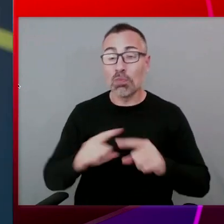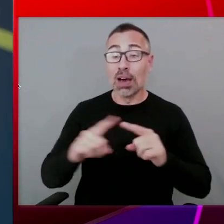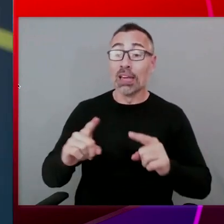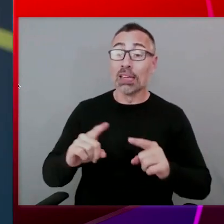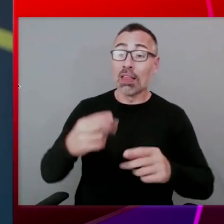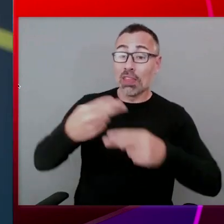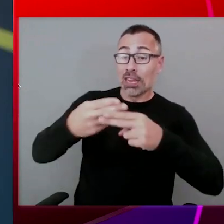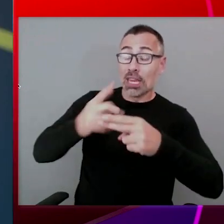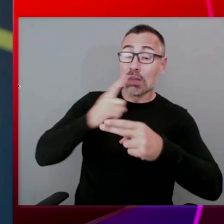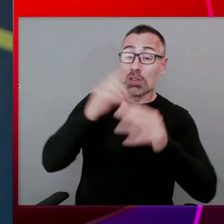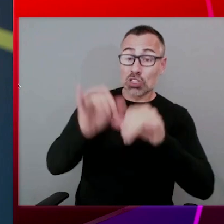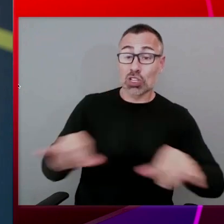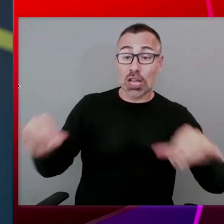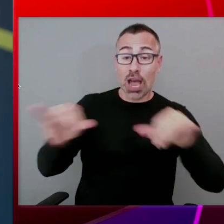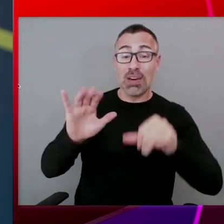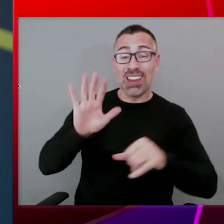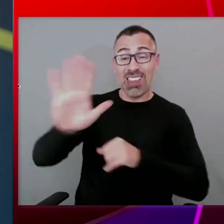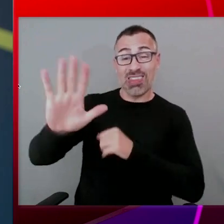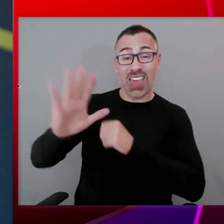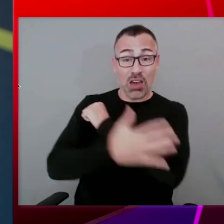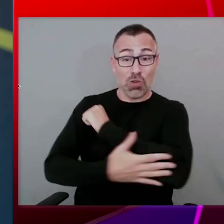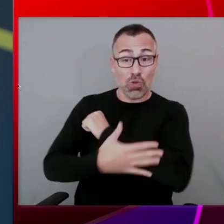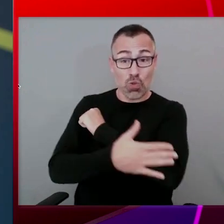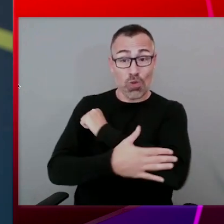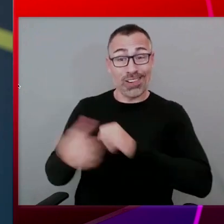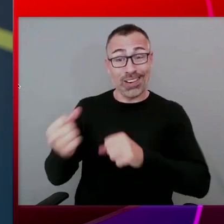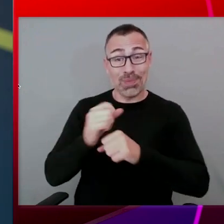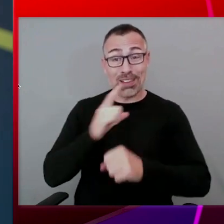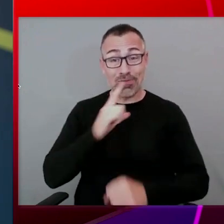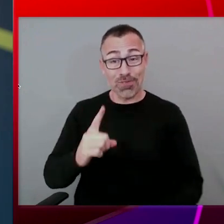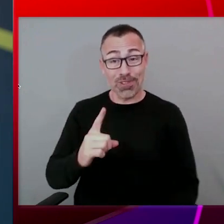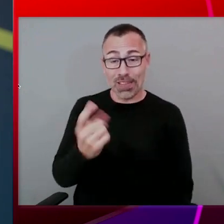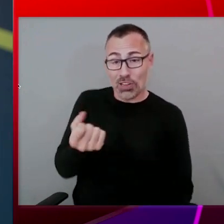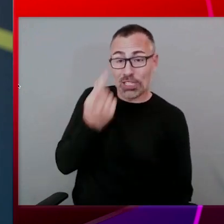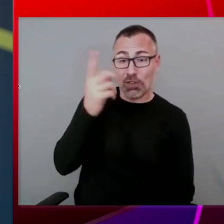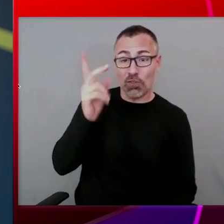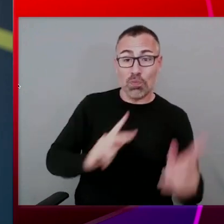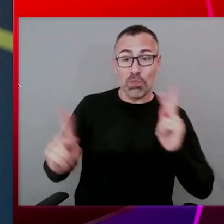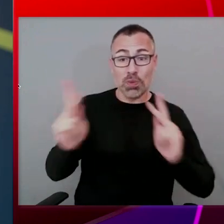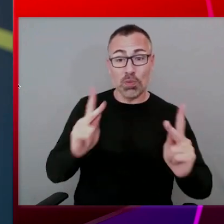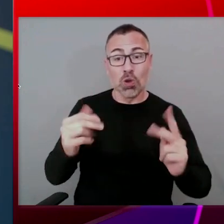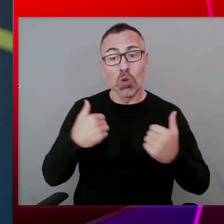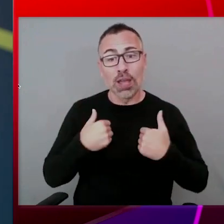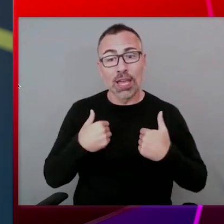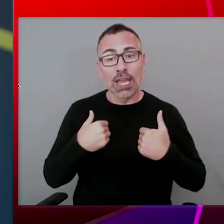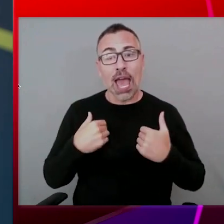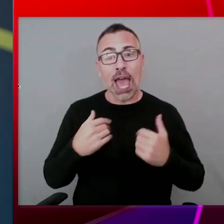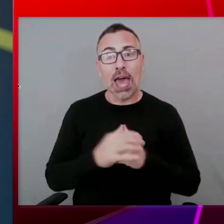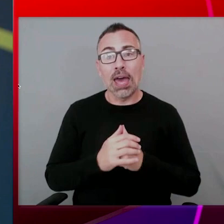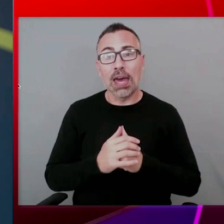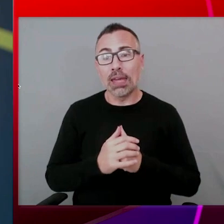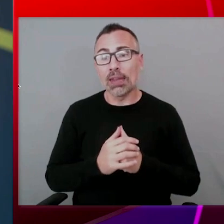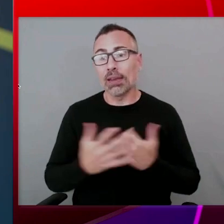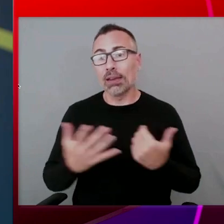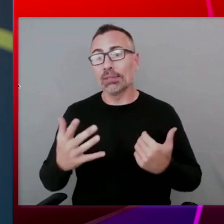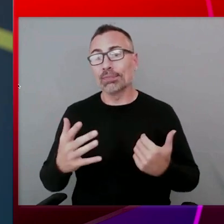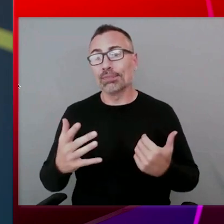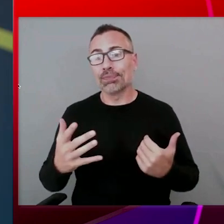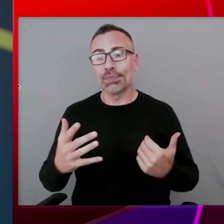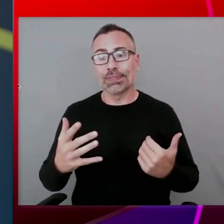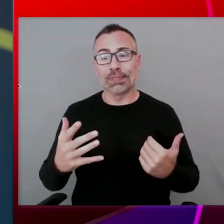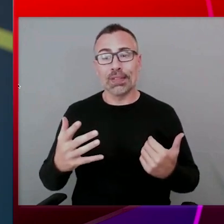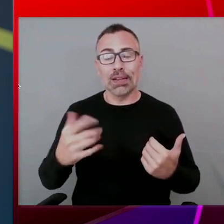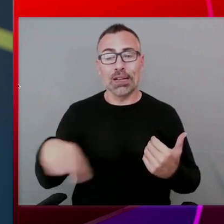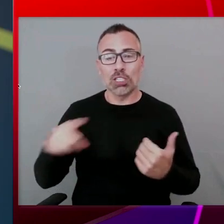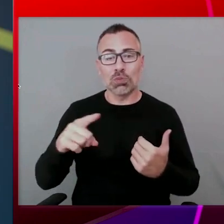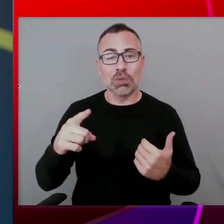world. And in order to make it really tangible and real to people, is we had a lady's face, and as the hotline numbers sort of went out,